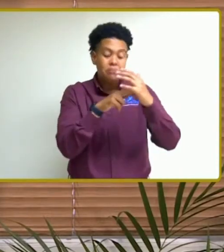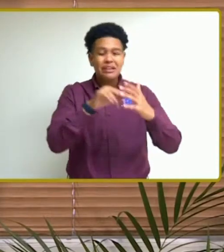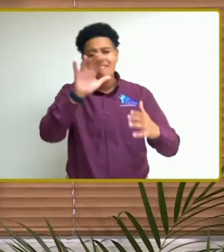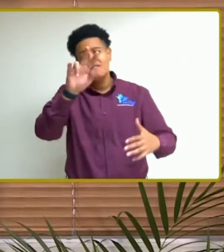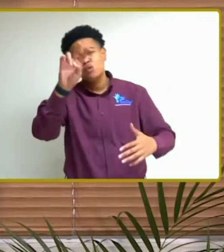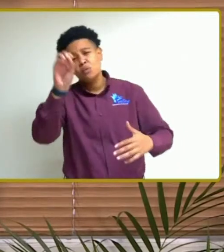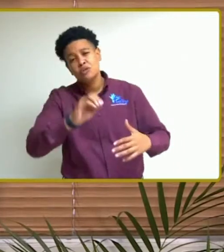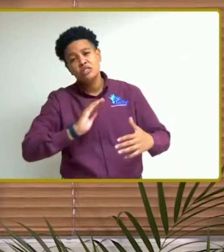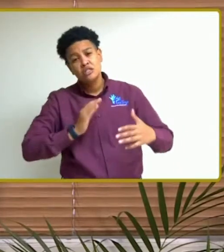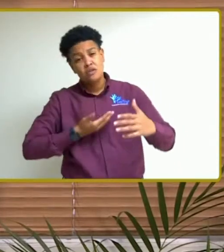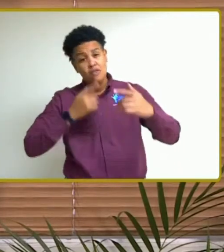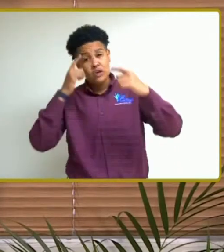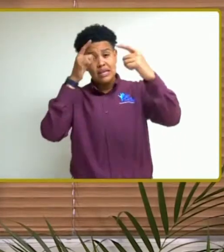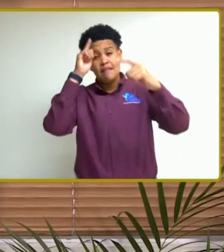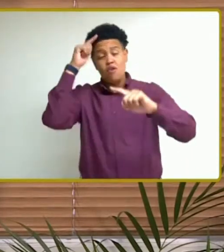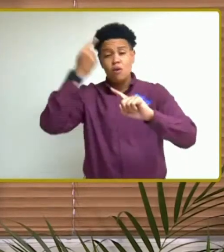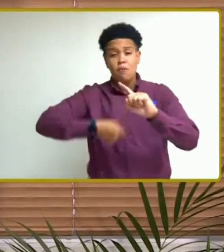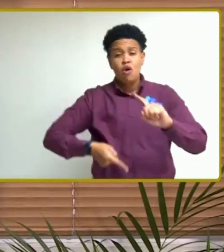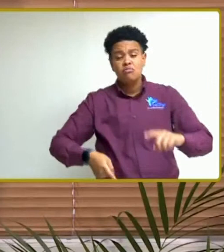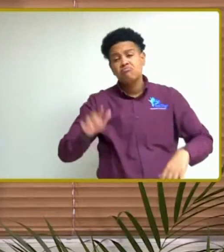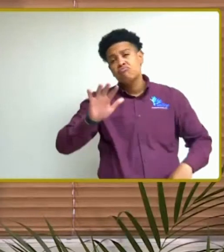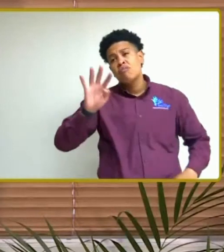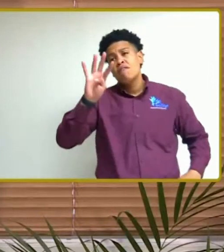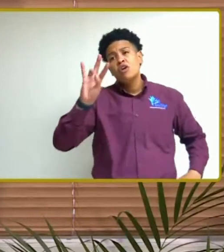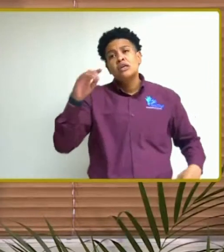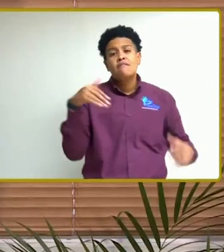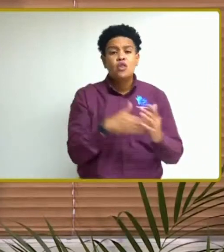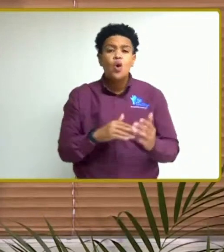target for the month, which is some